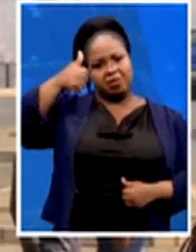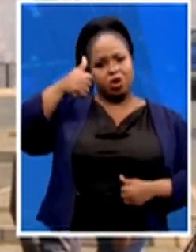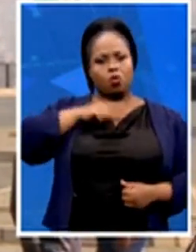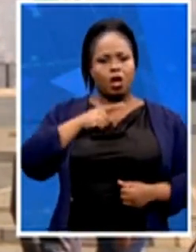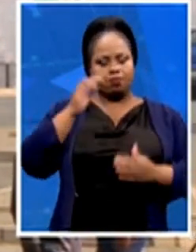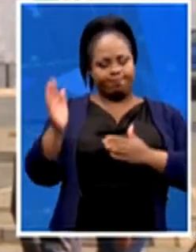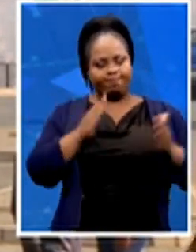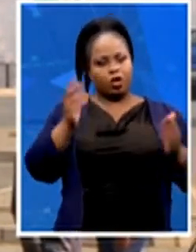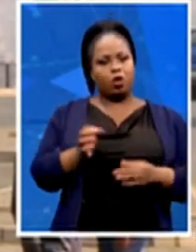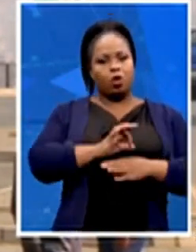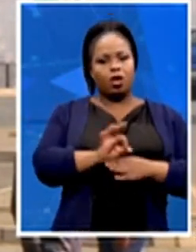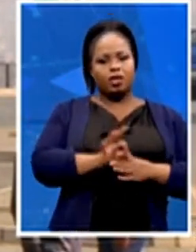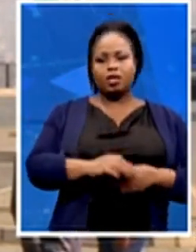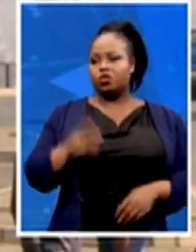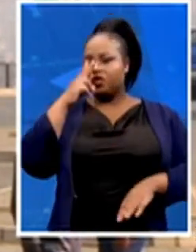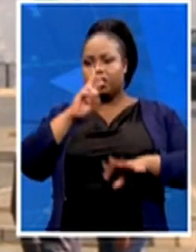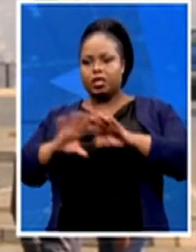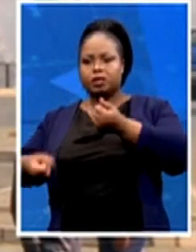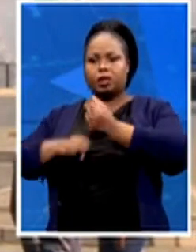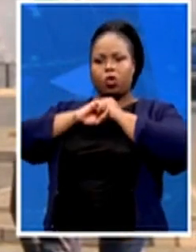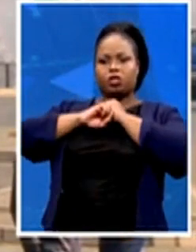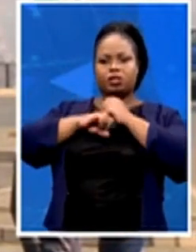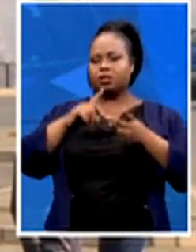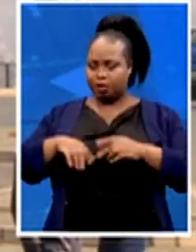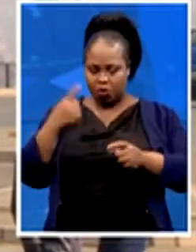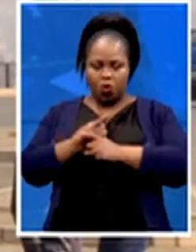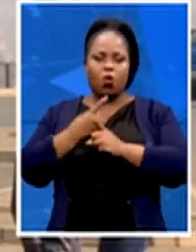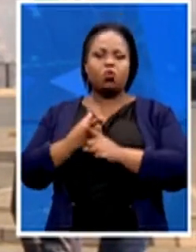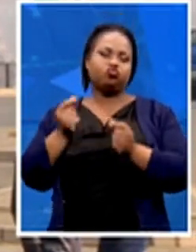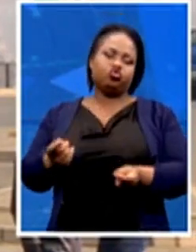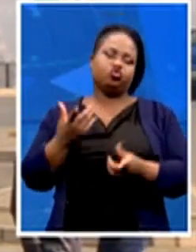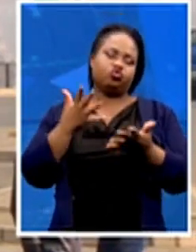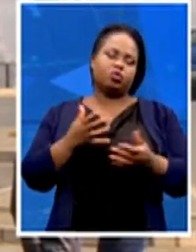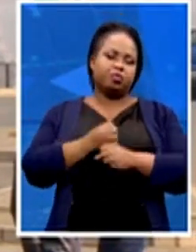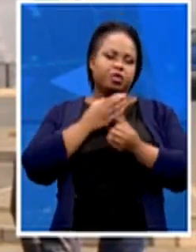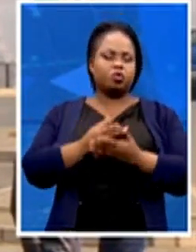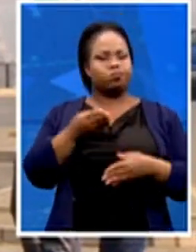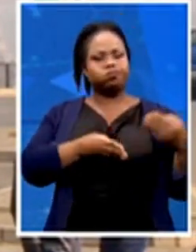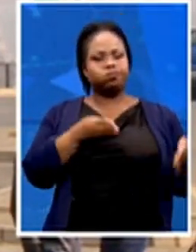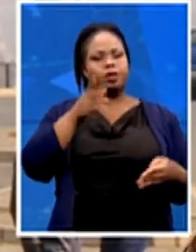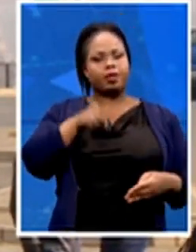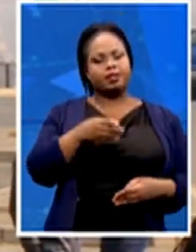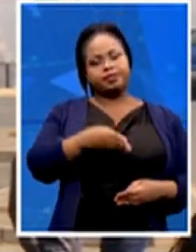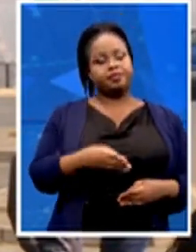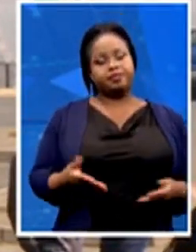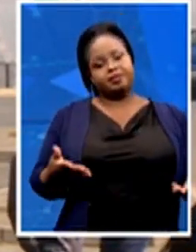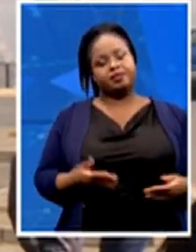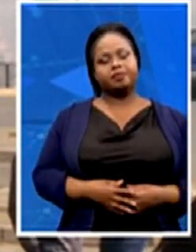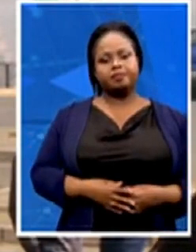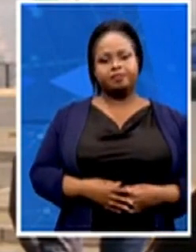need anything, she always makes sure that the guys are on site in regard to any